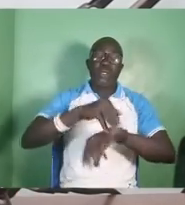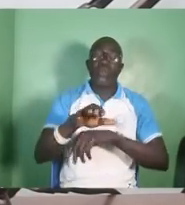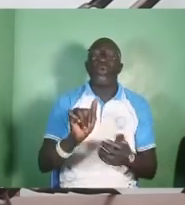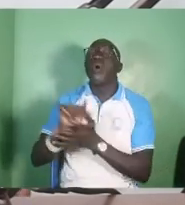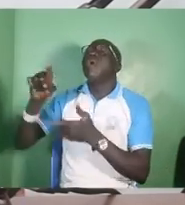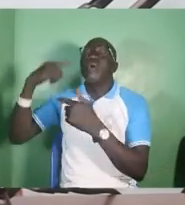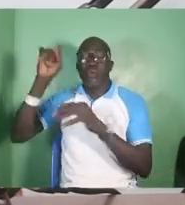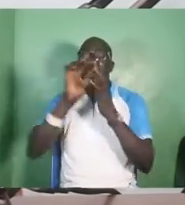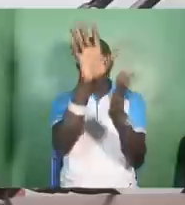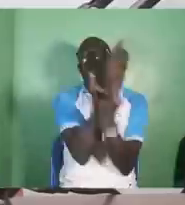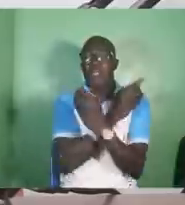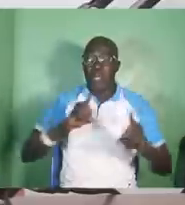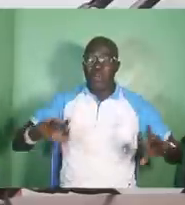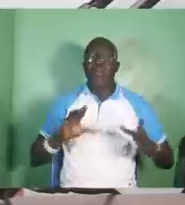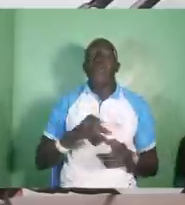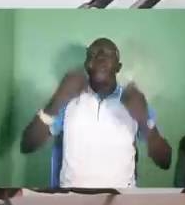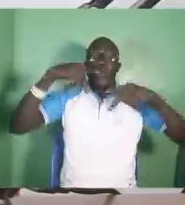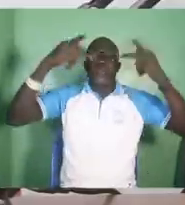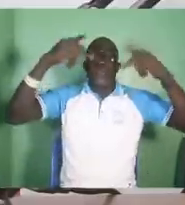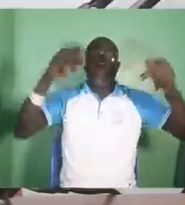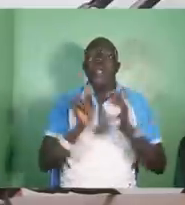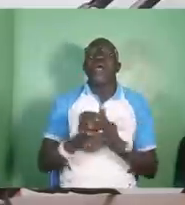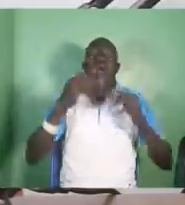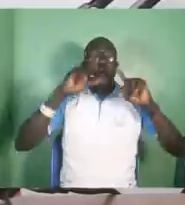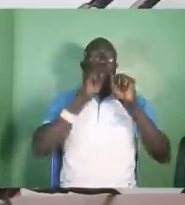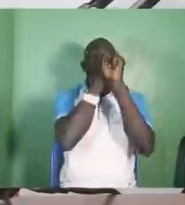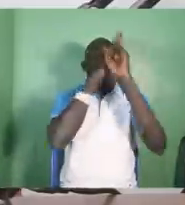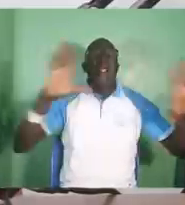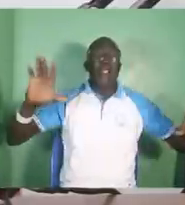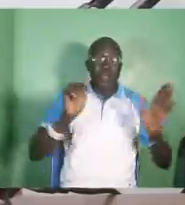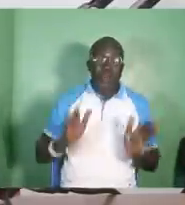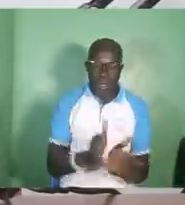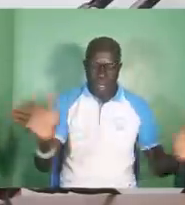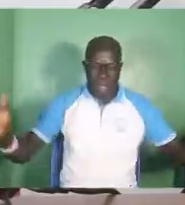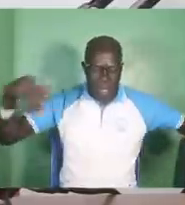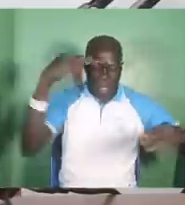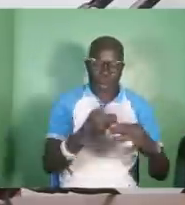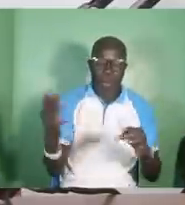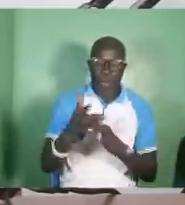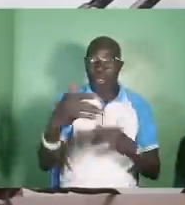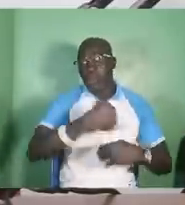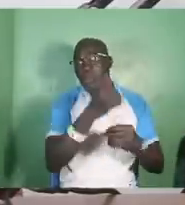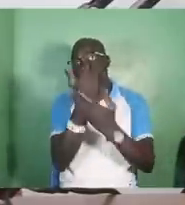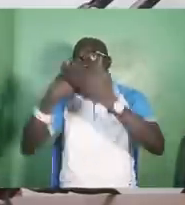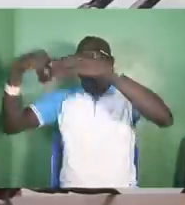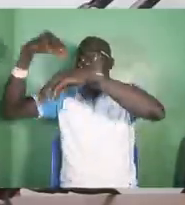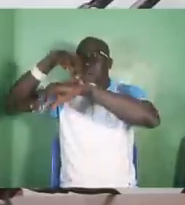your deliverance, for your promotion, for your enlargement, for your enlargement, in the name of the Lord.